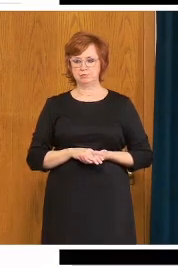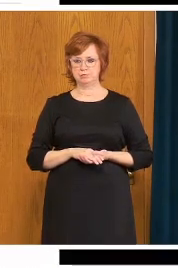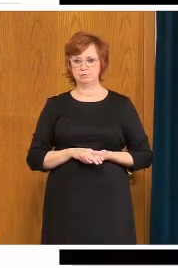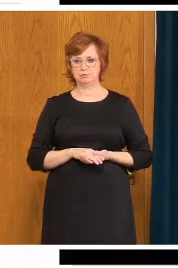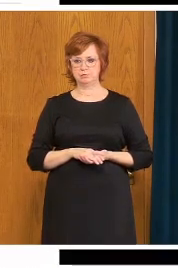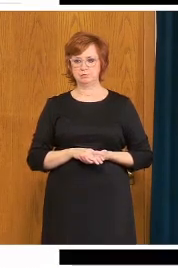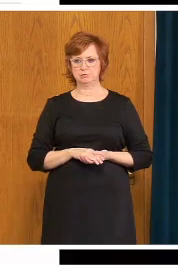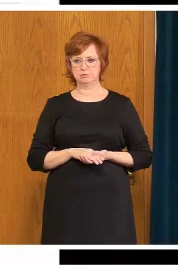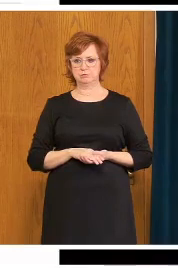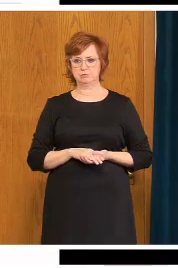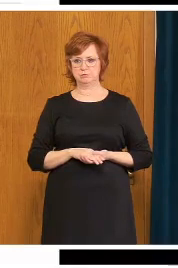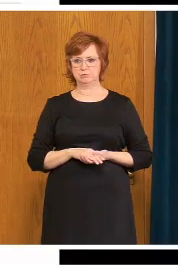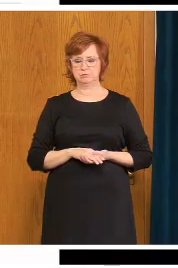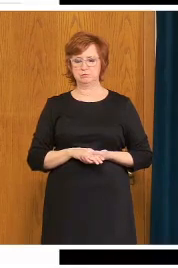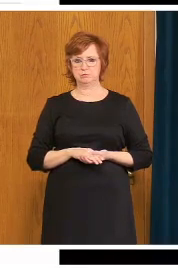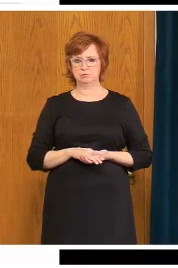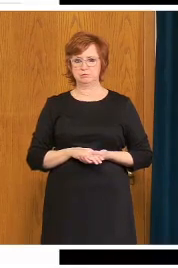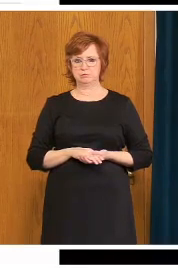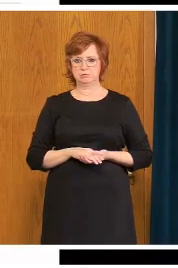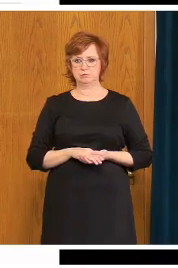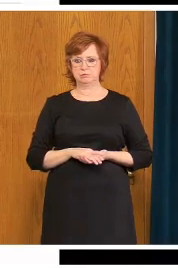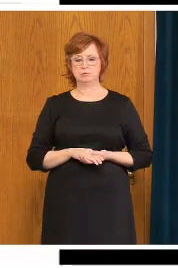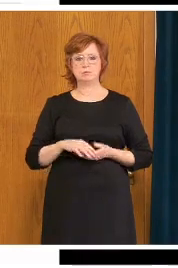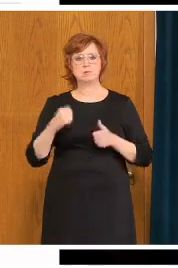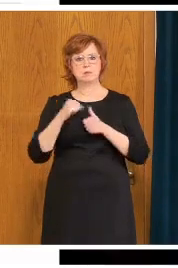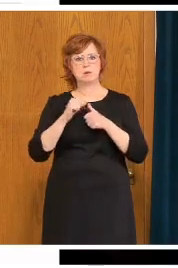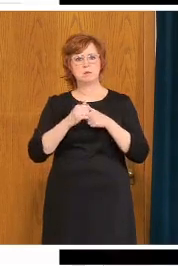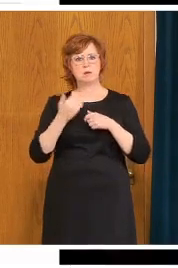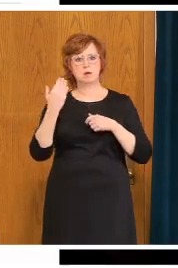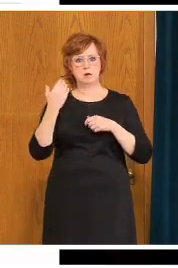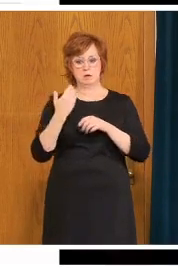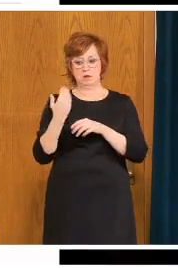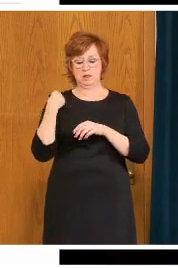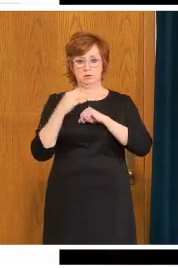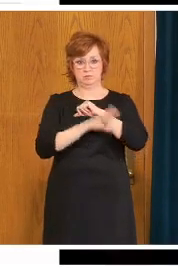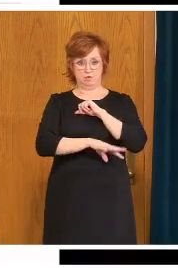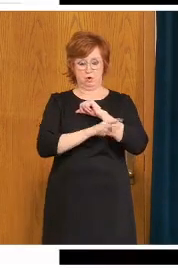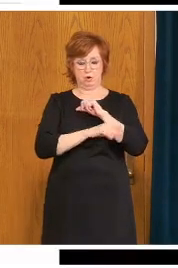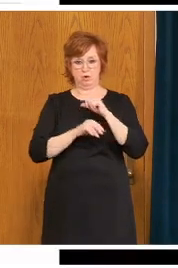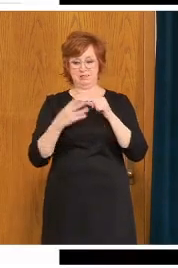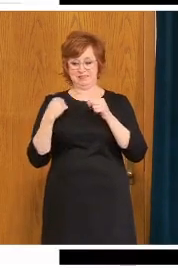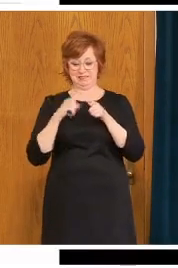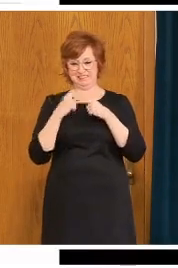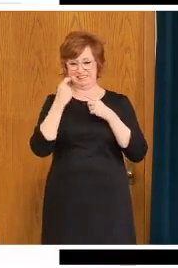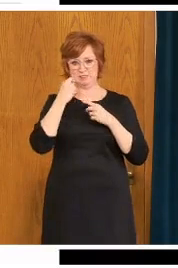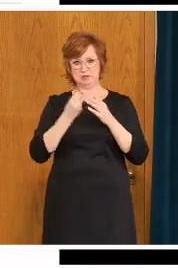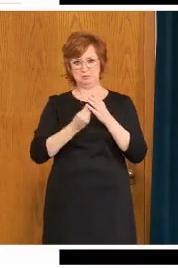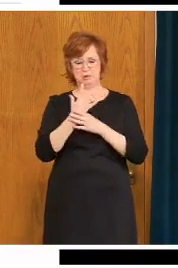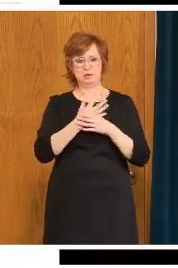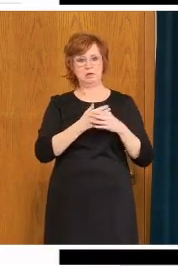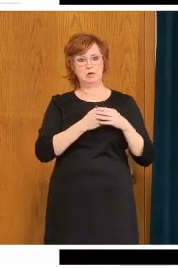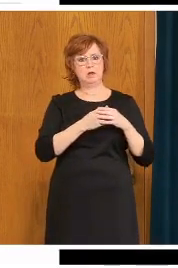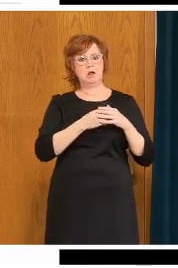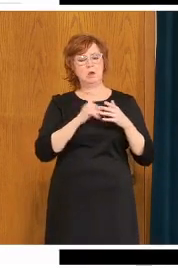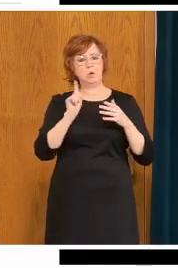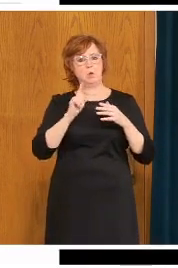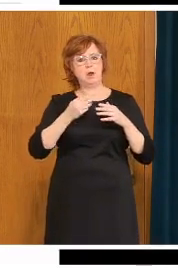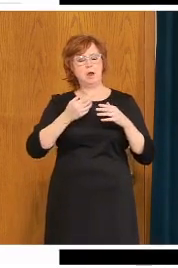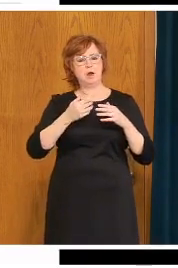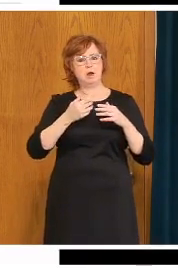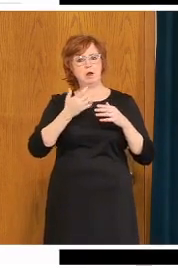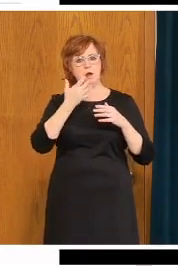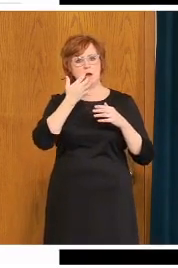been high in under 59, with our fall waves and now our third wave, and